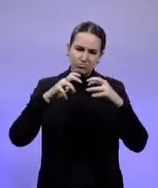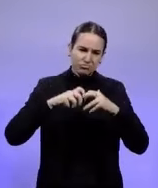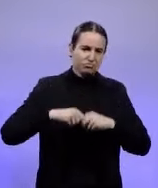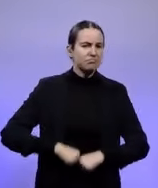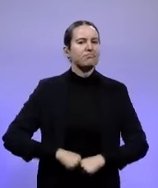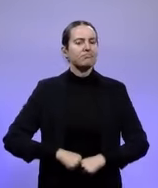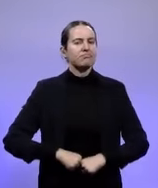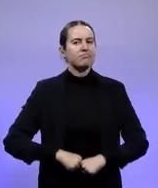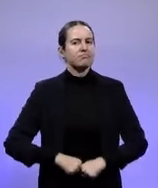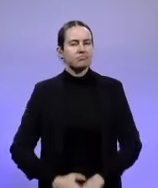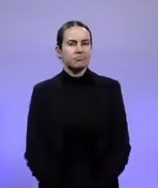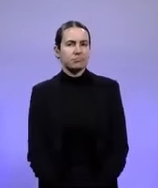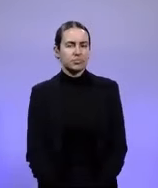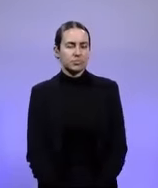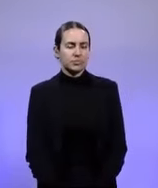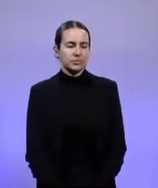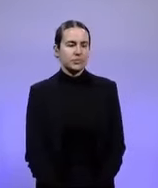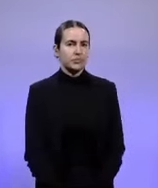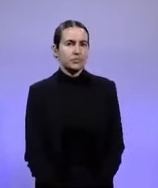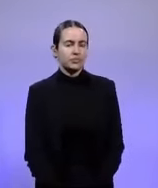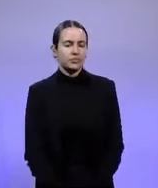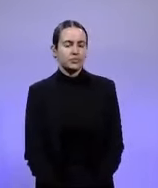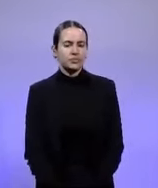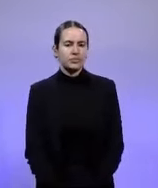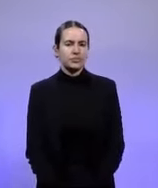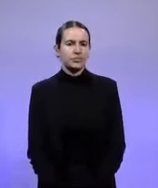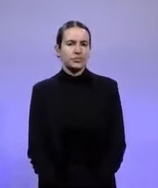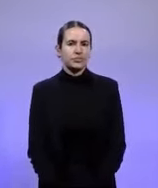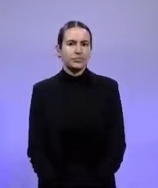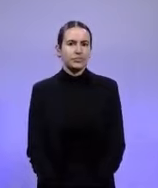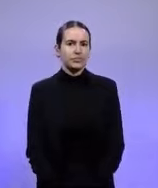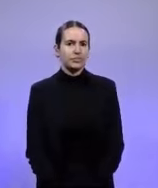There is no objective reason to capitulate before evil.